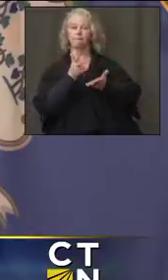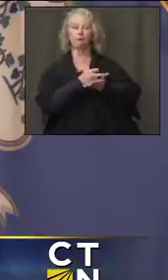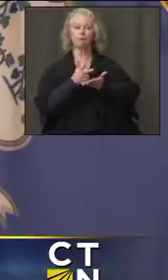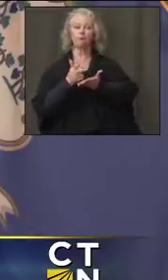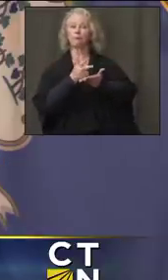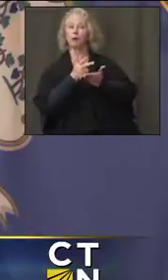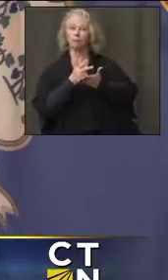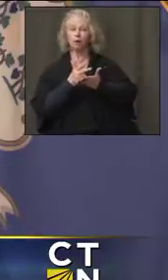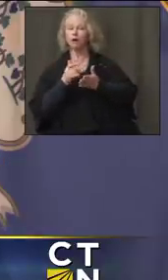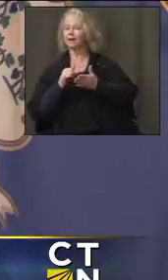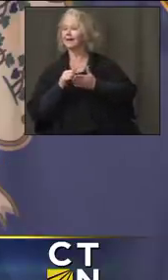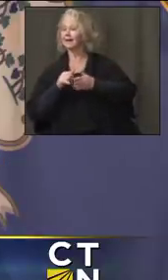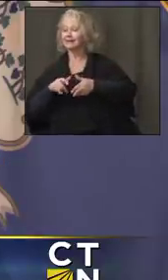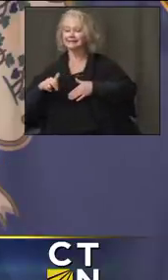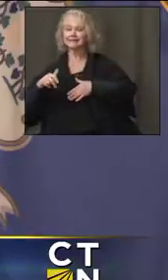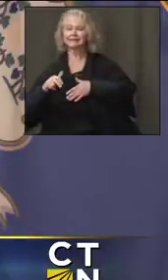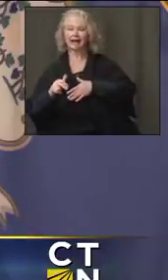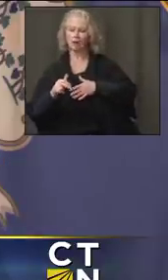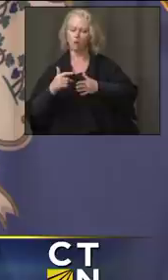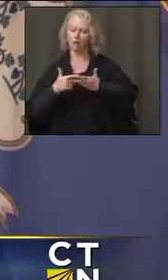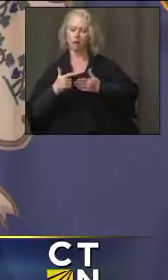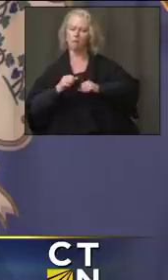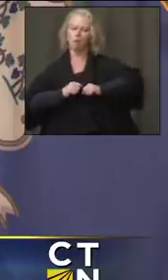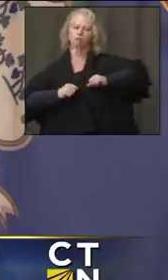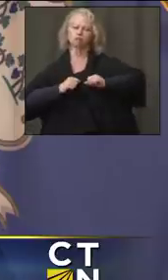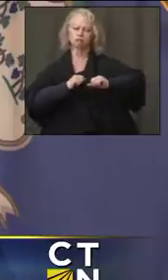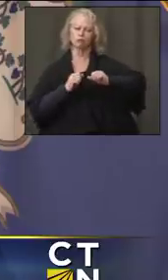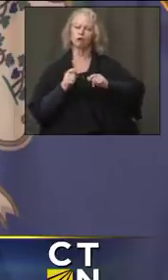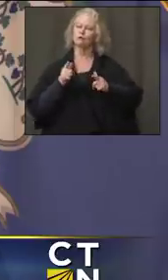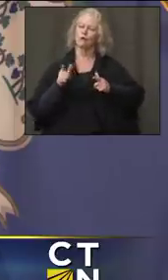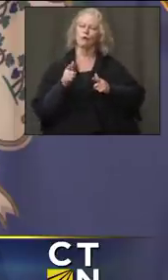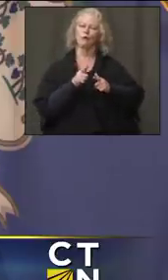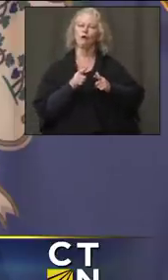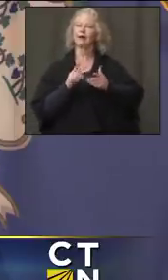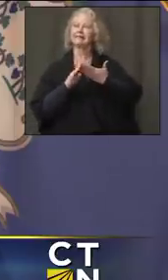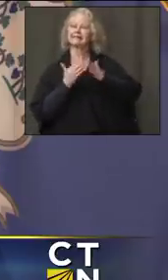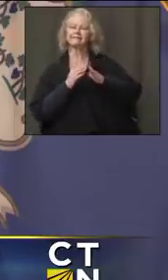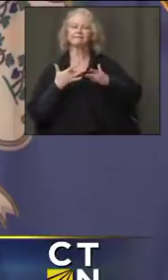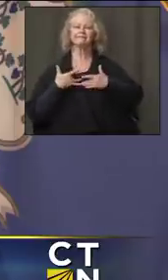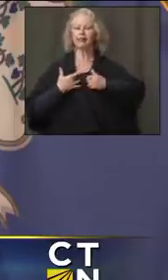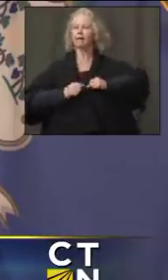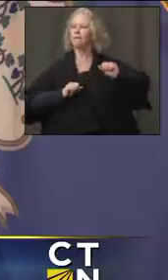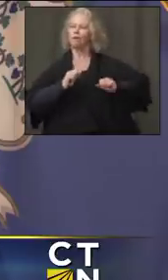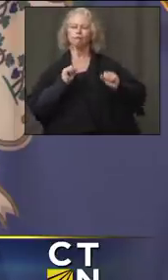the sidewalks. To make this something that brings your city to life and do it safely.